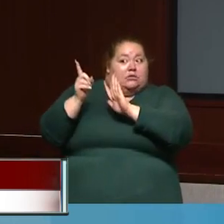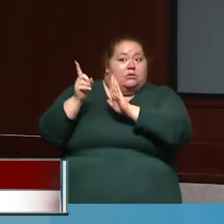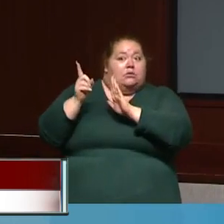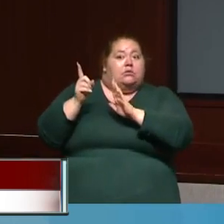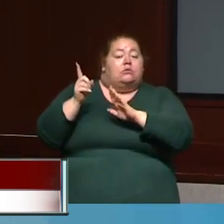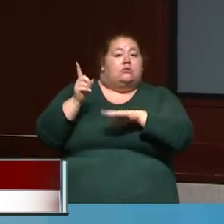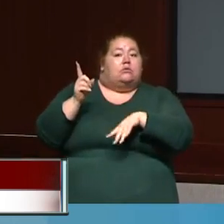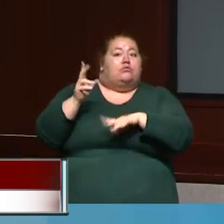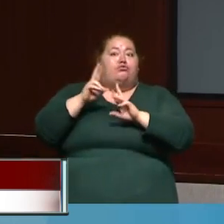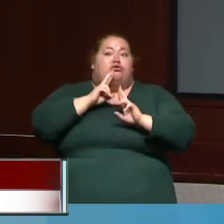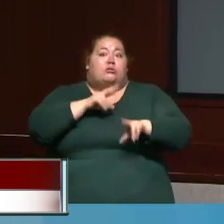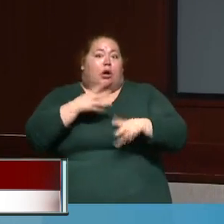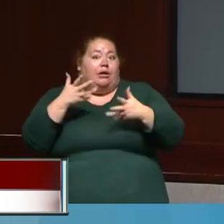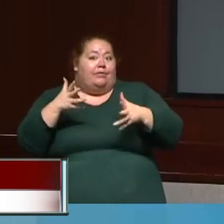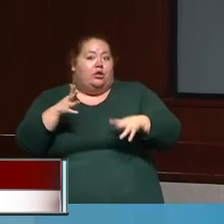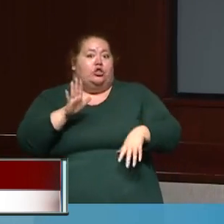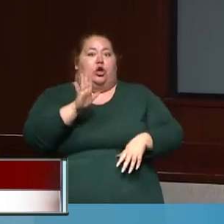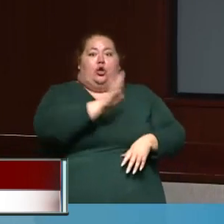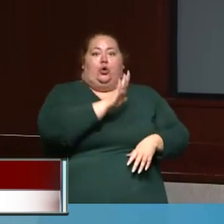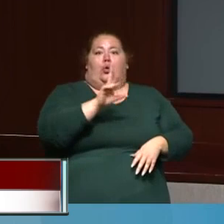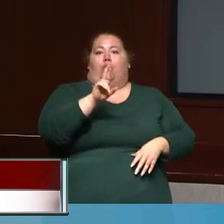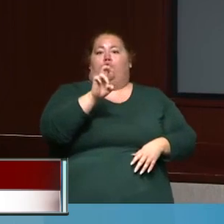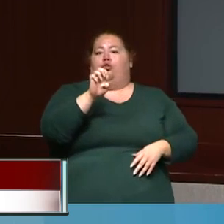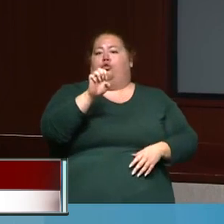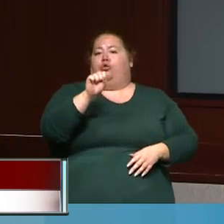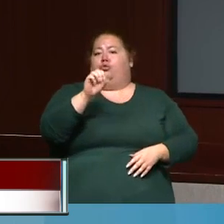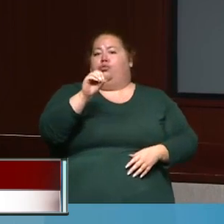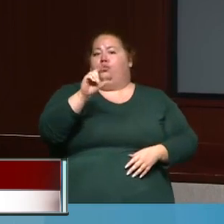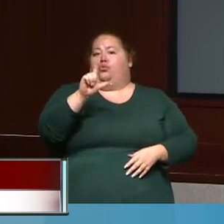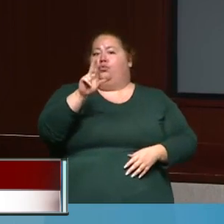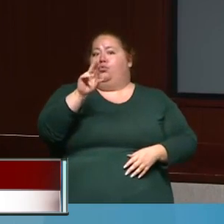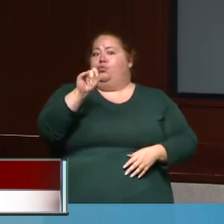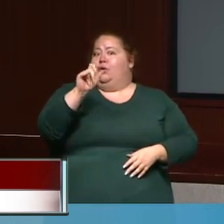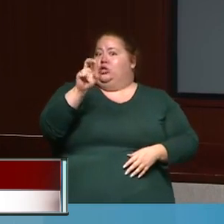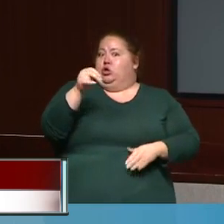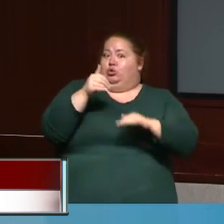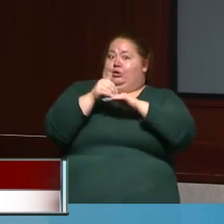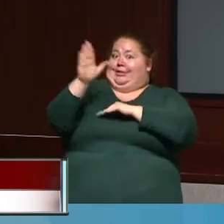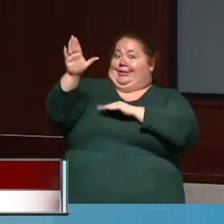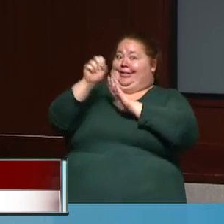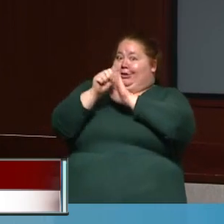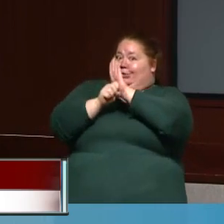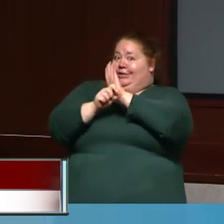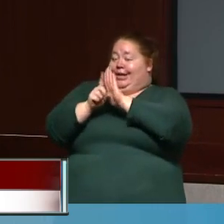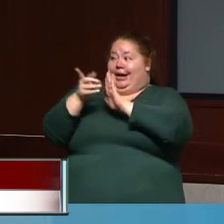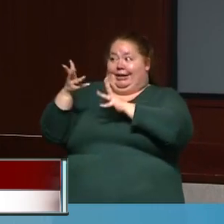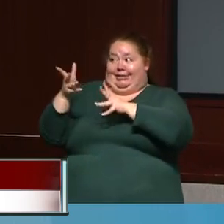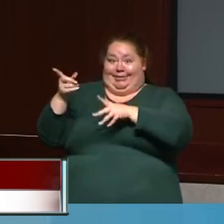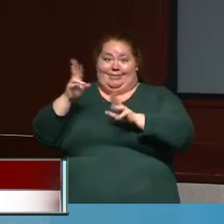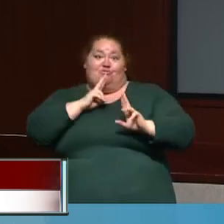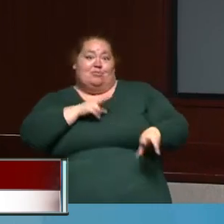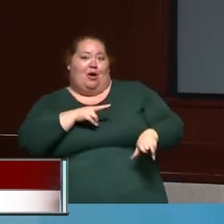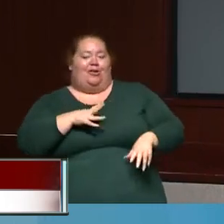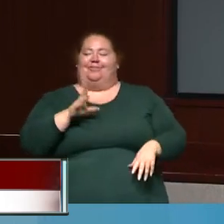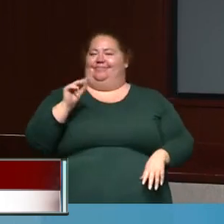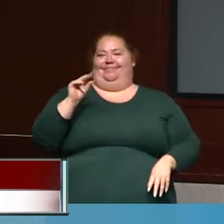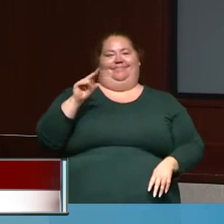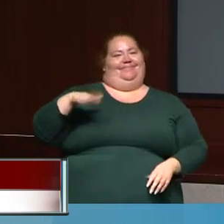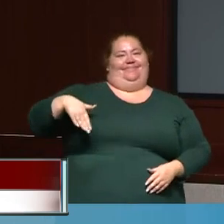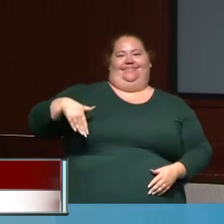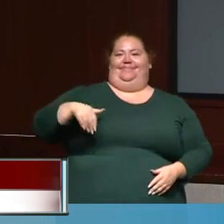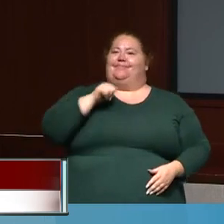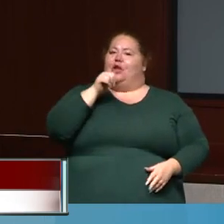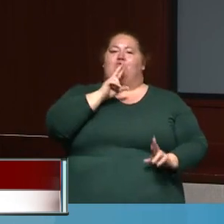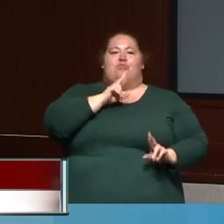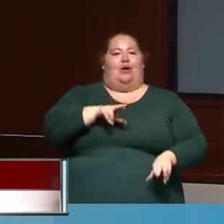from a couple weeks ago, expressing dissatisfaction with how they're doing case rate adjustments? They have not. They